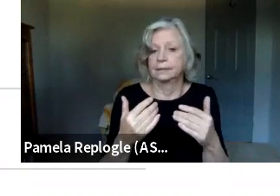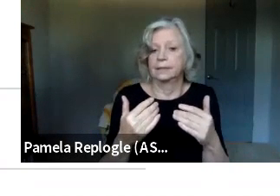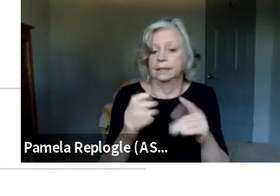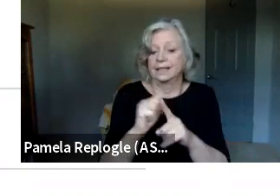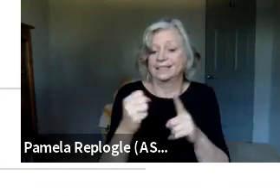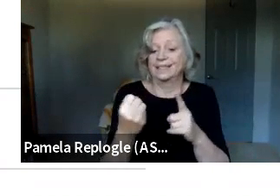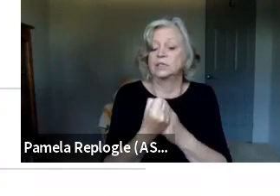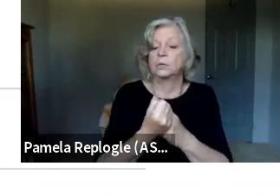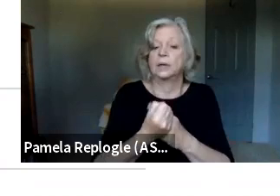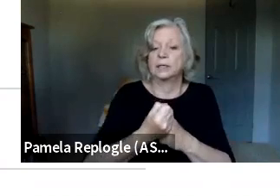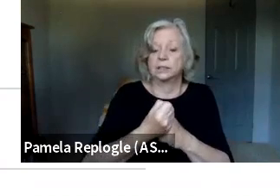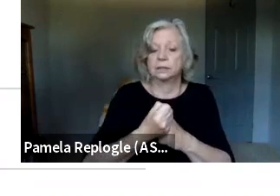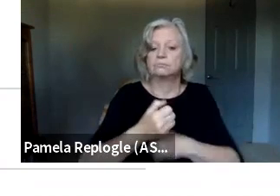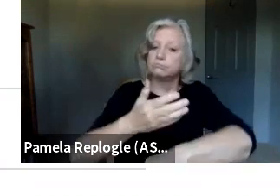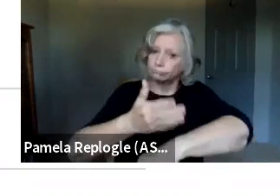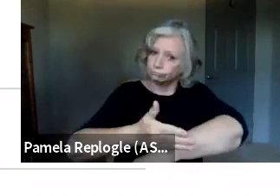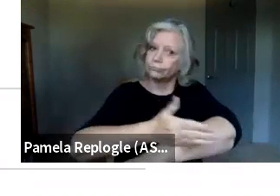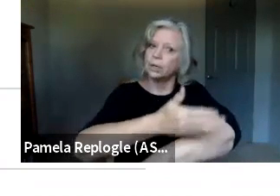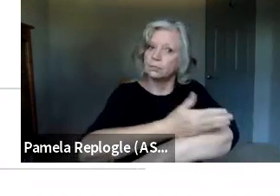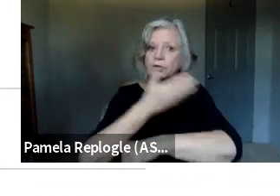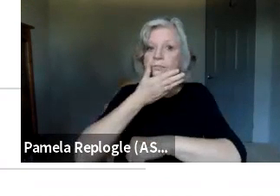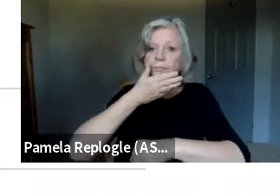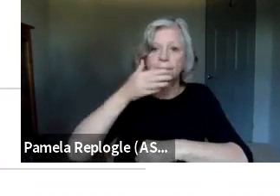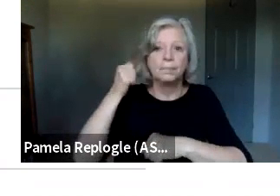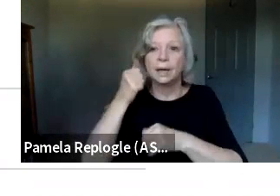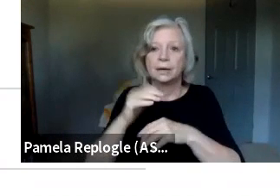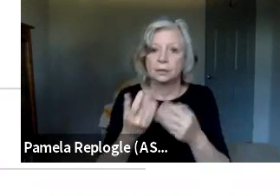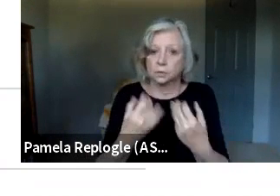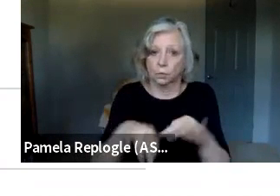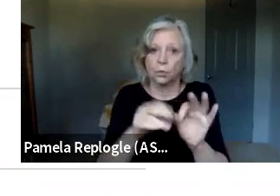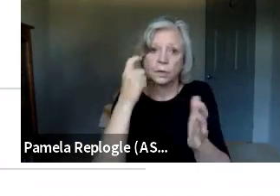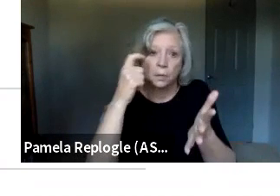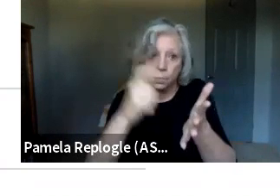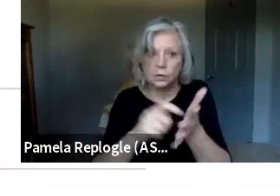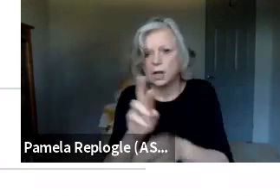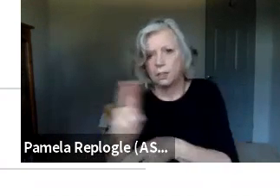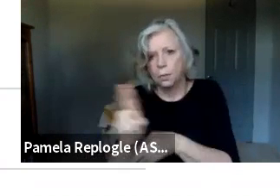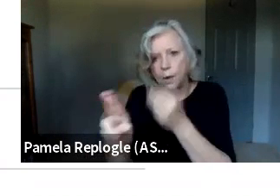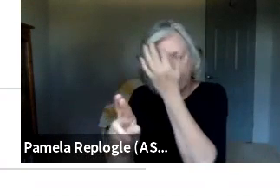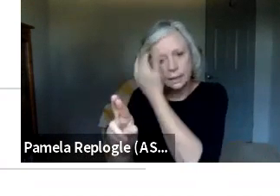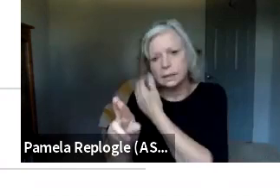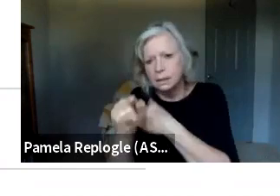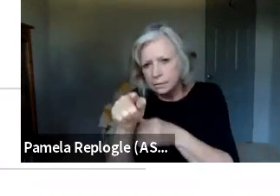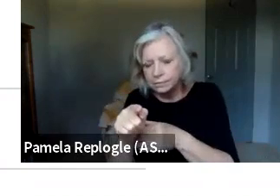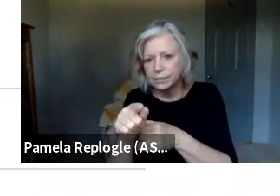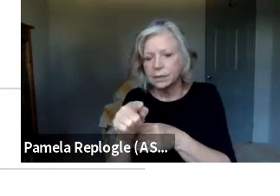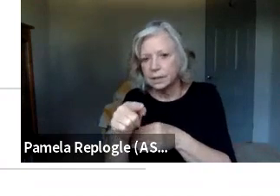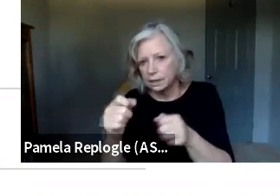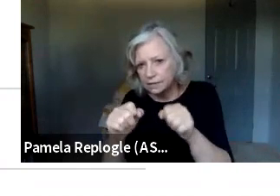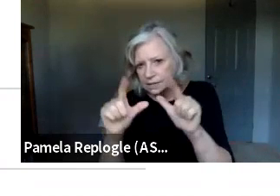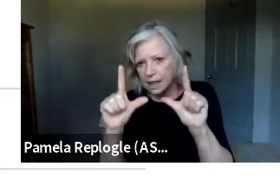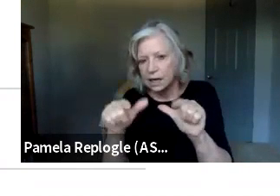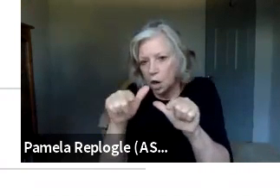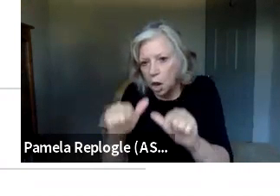got much better. So it's important to see all the way there on the right-hand side of the slide, we're at very low